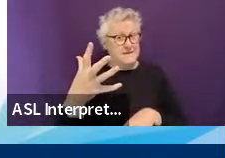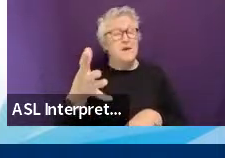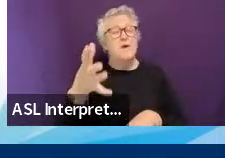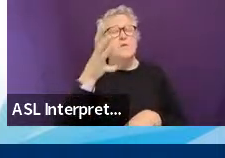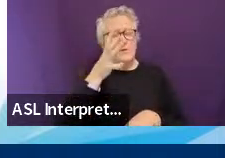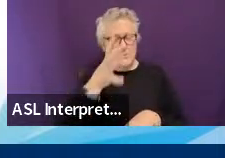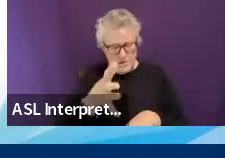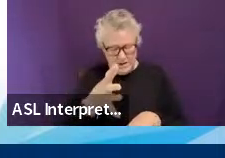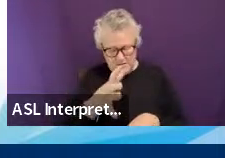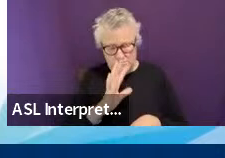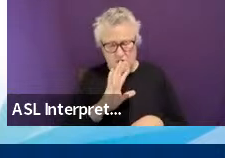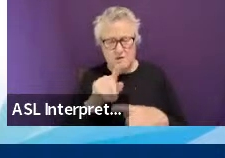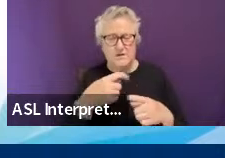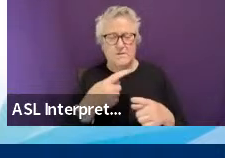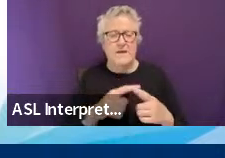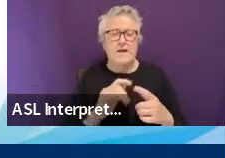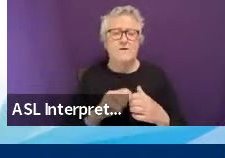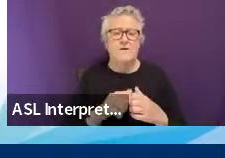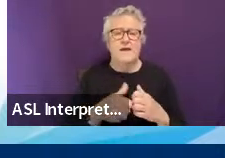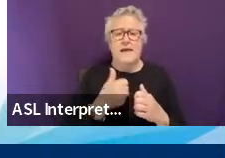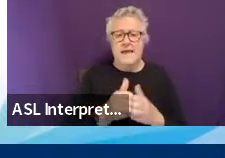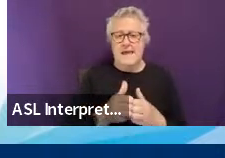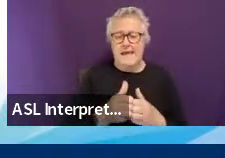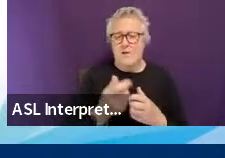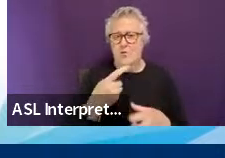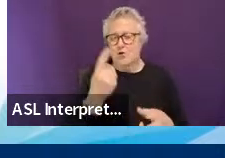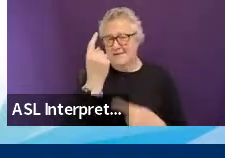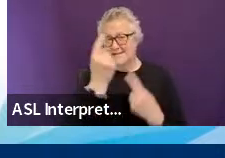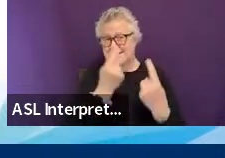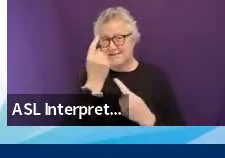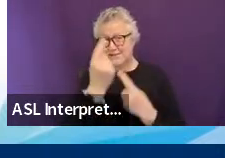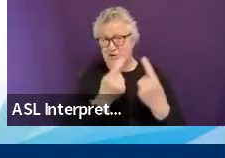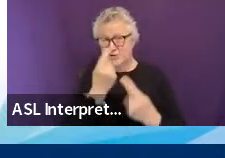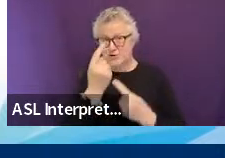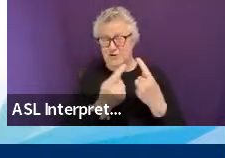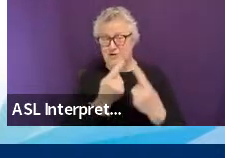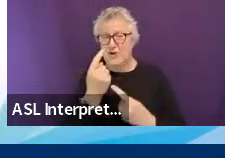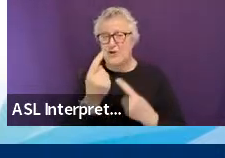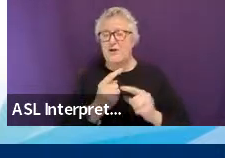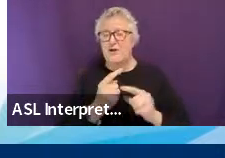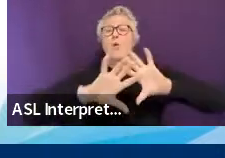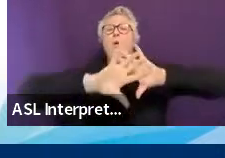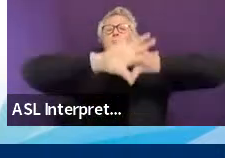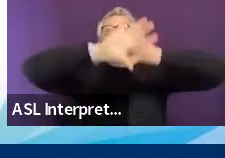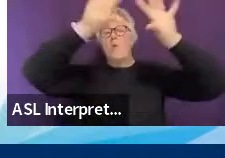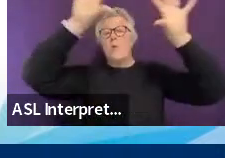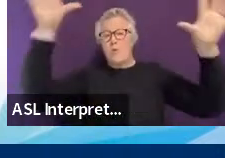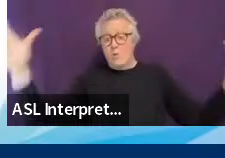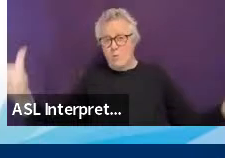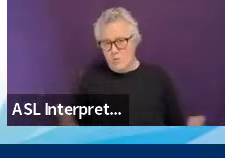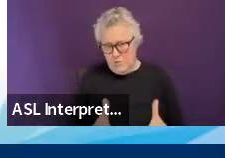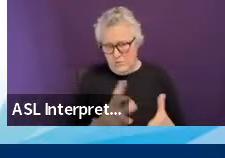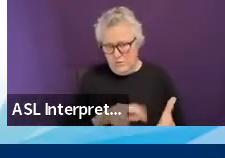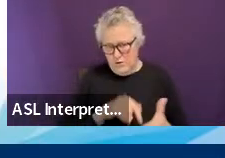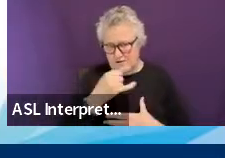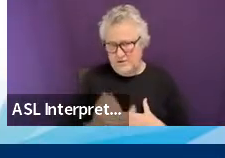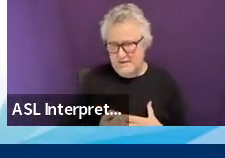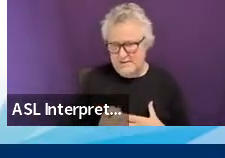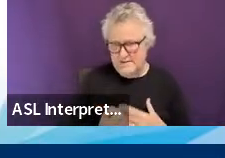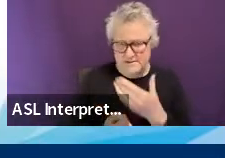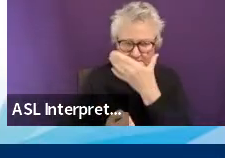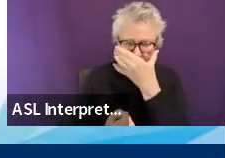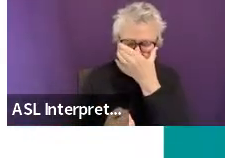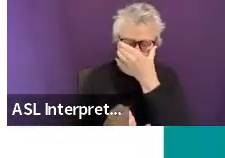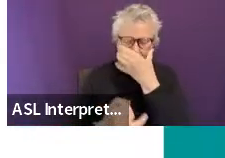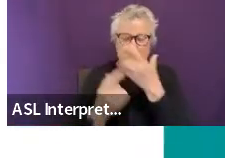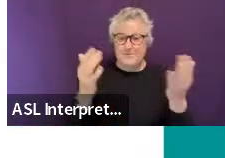at scenarios that encompass the entirety of the project. So I'll do this by going to the